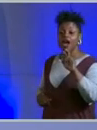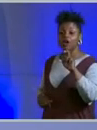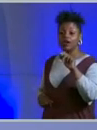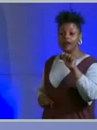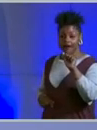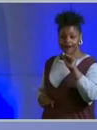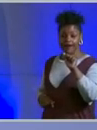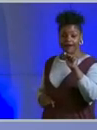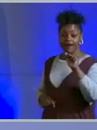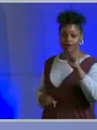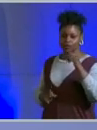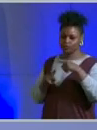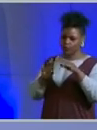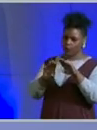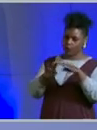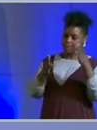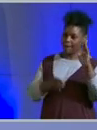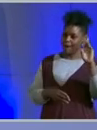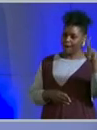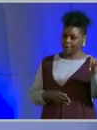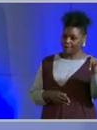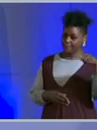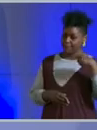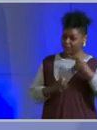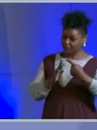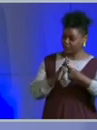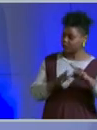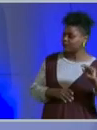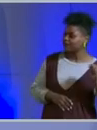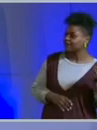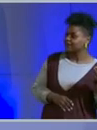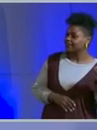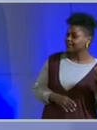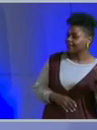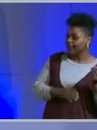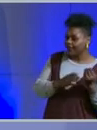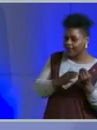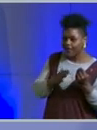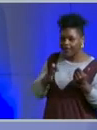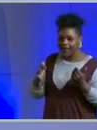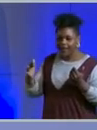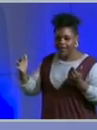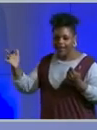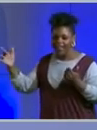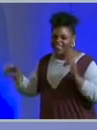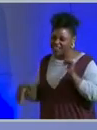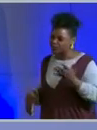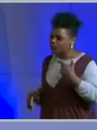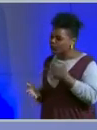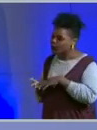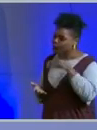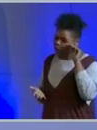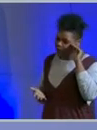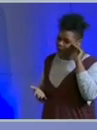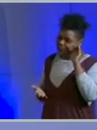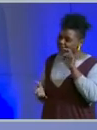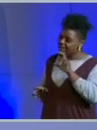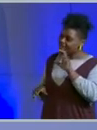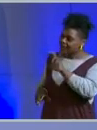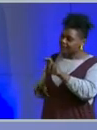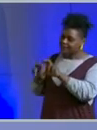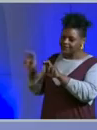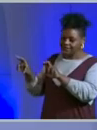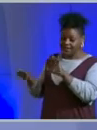term. We started in 2015. And that's what we know about our investments. When we said that we were going